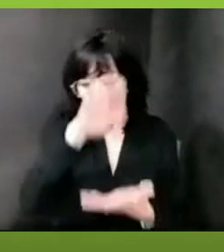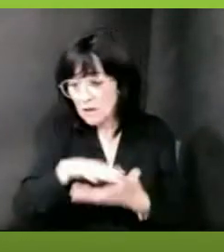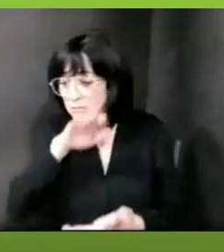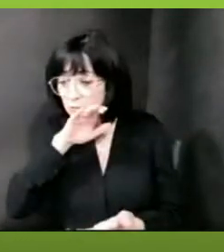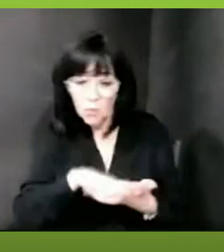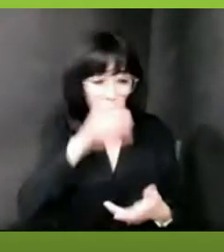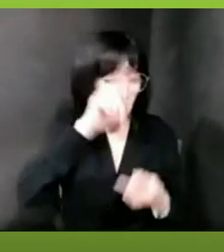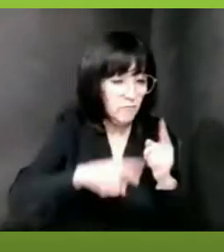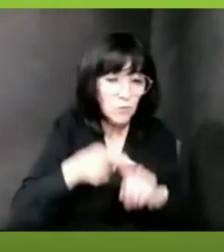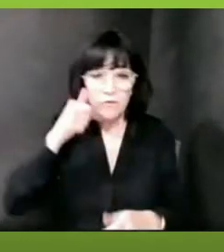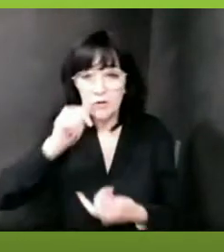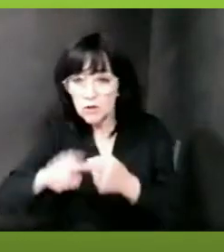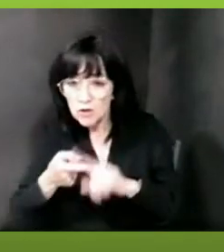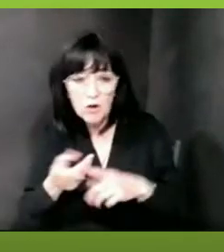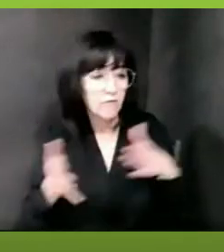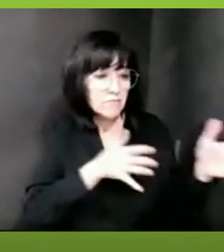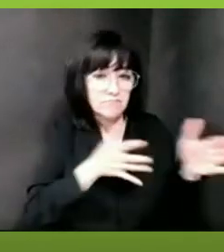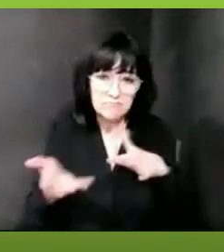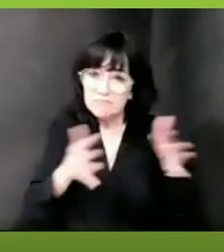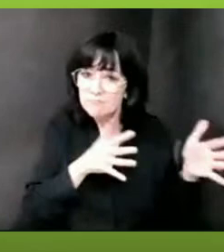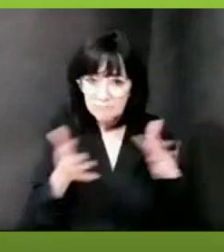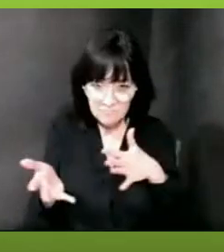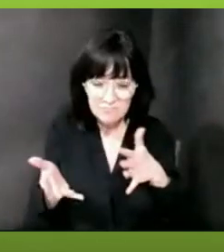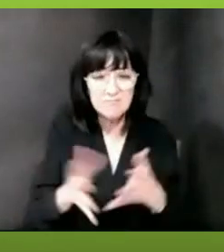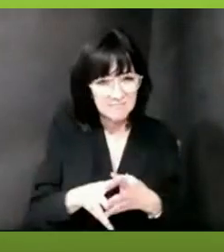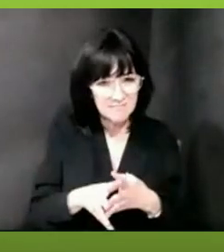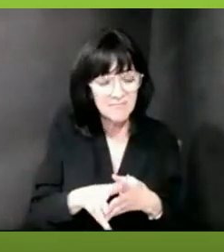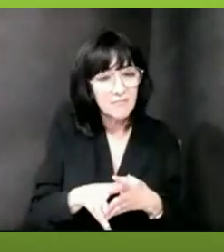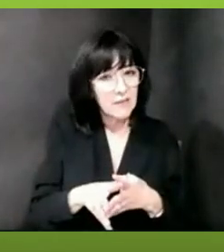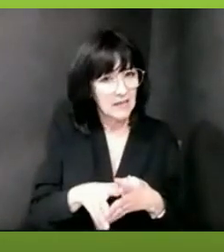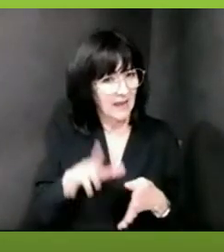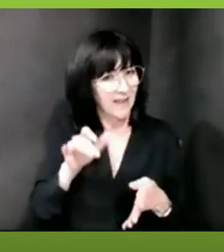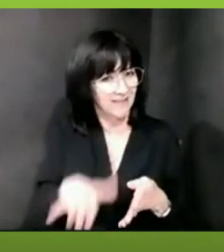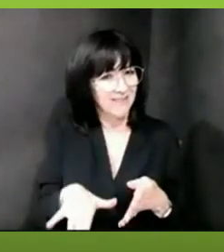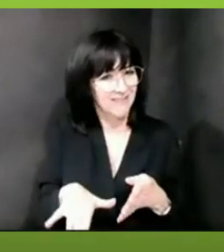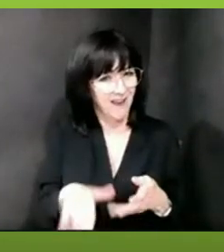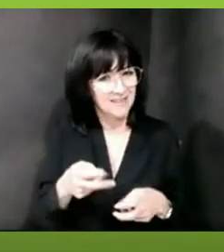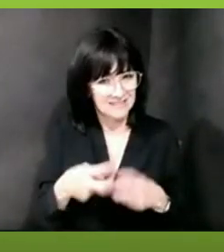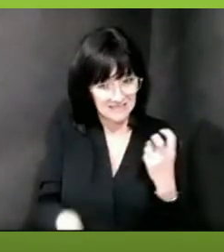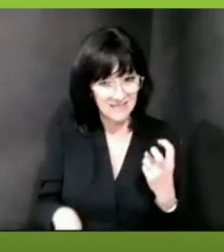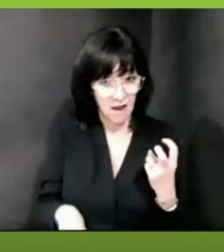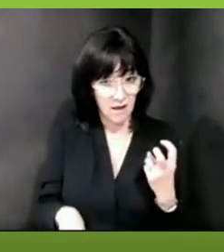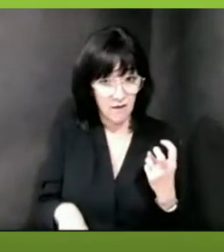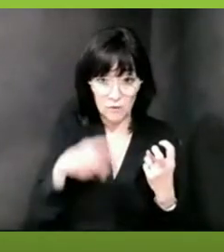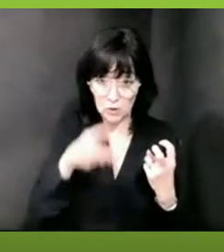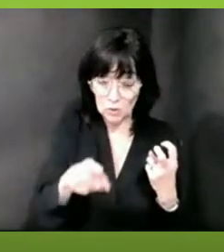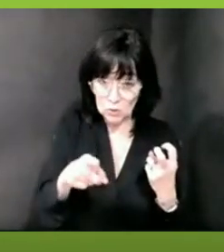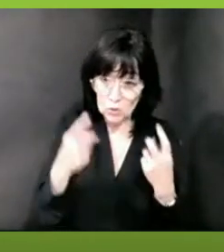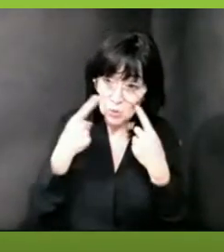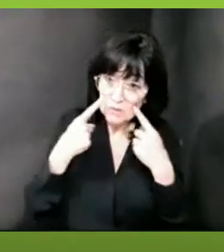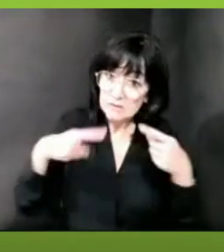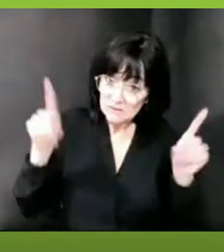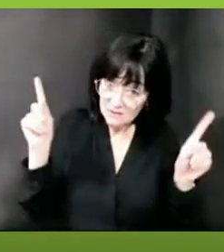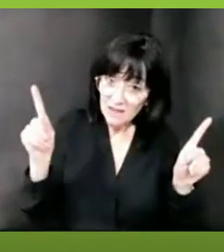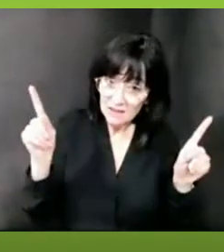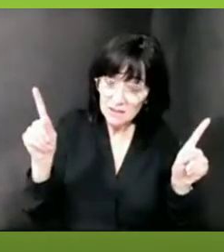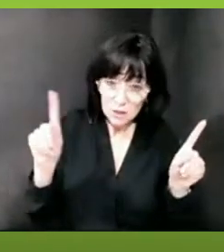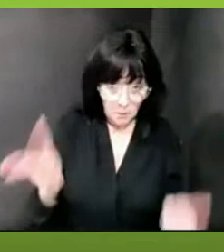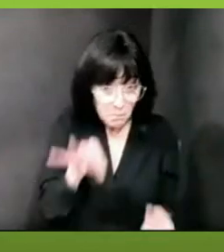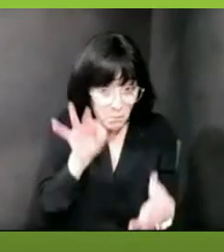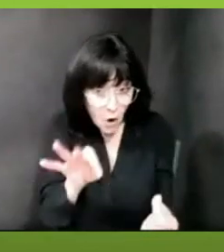you've done it. You have done it. Was it perfect? No, but show me somebody who did it